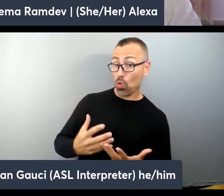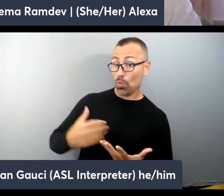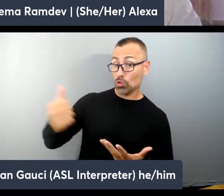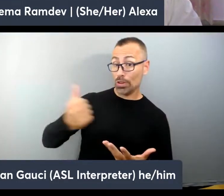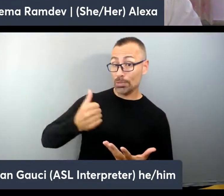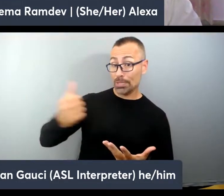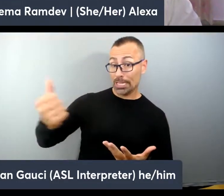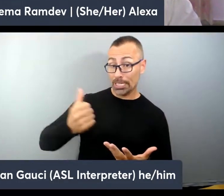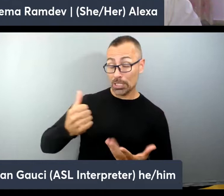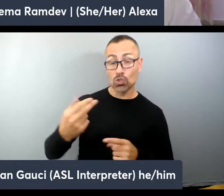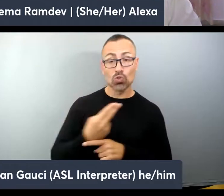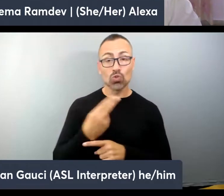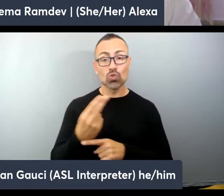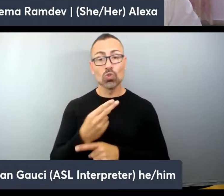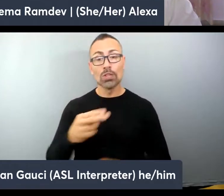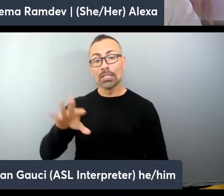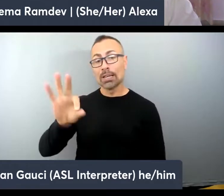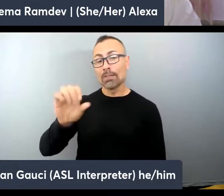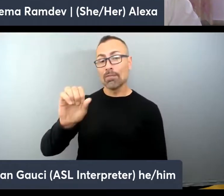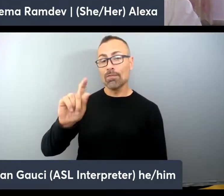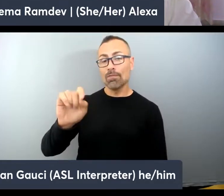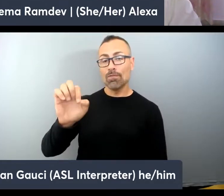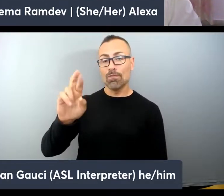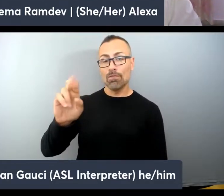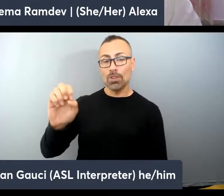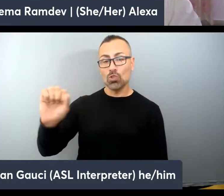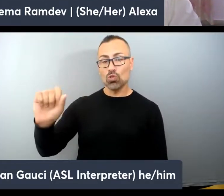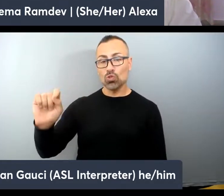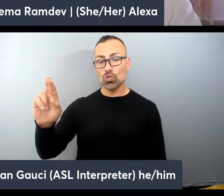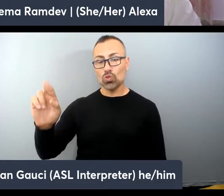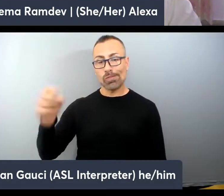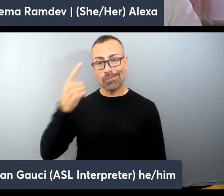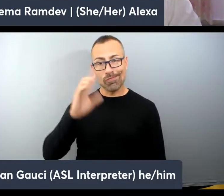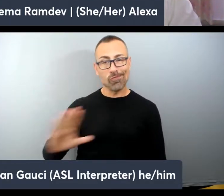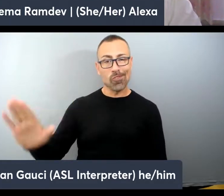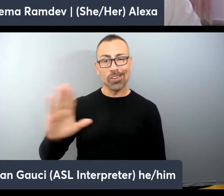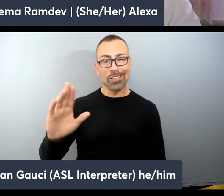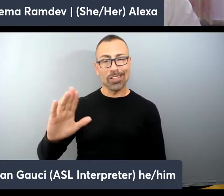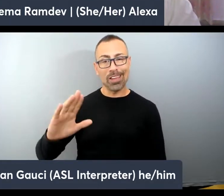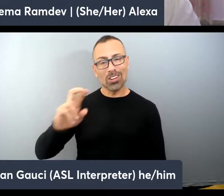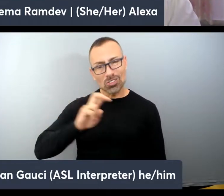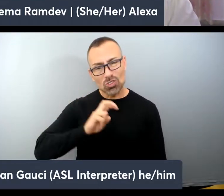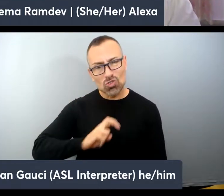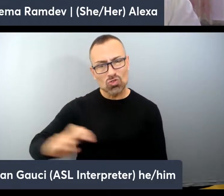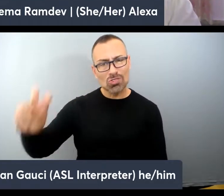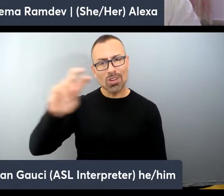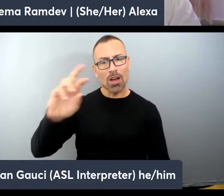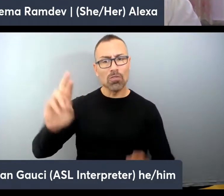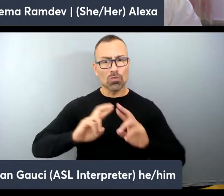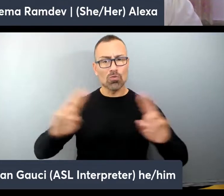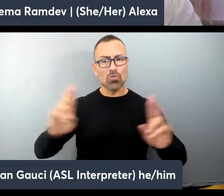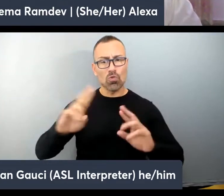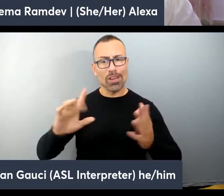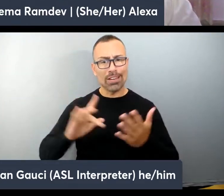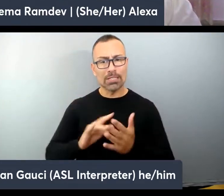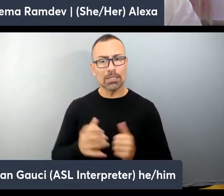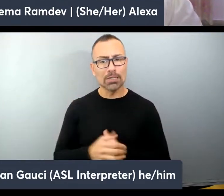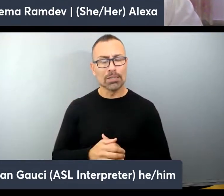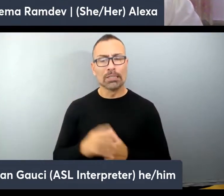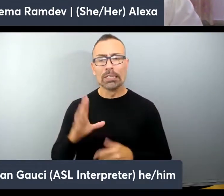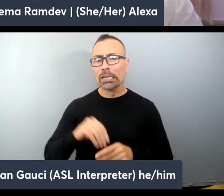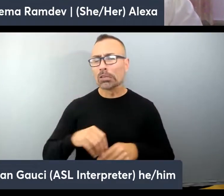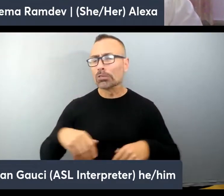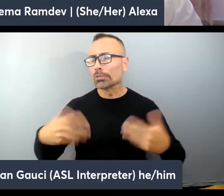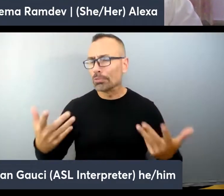uses Feature Store for their travel ready center. So this includes things like COVID documents,